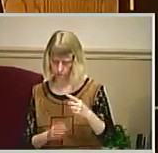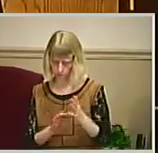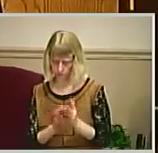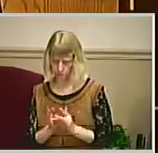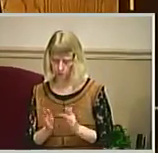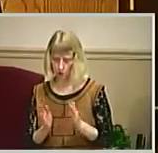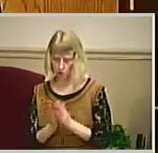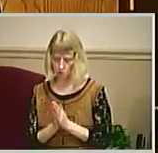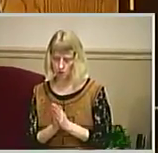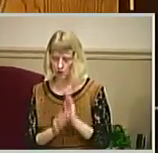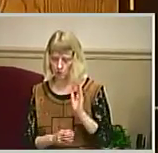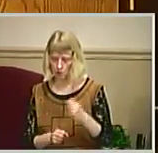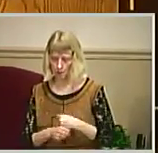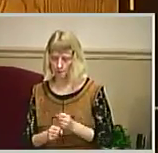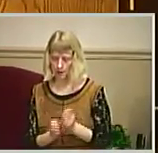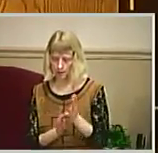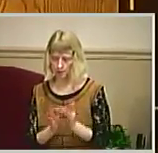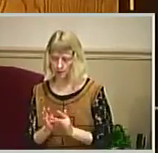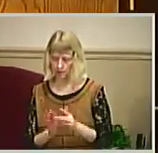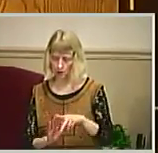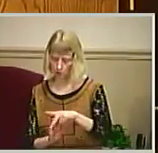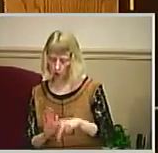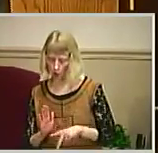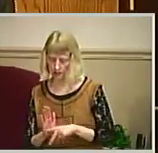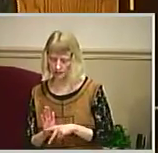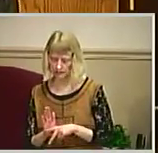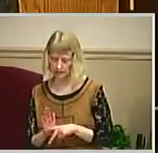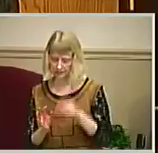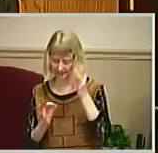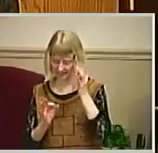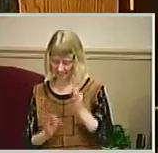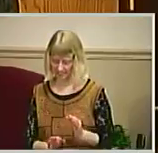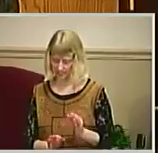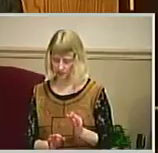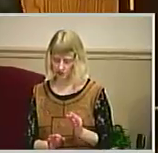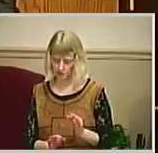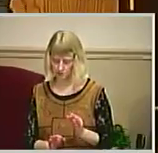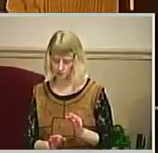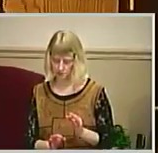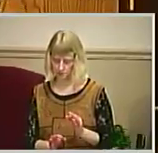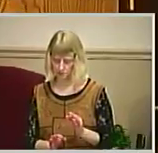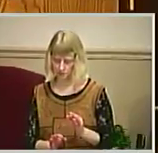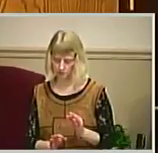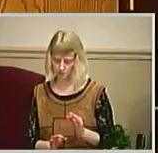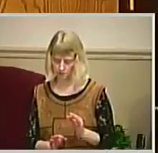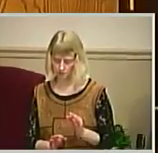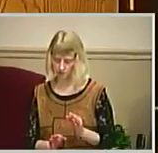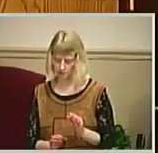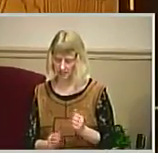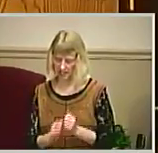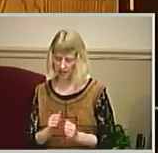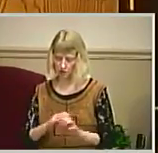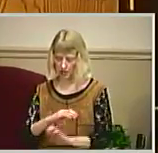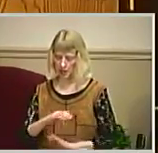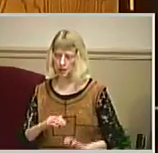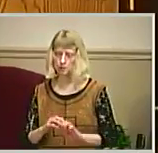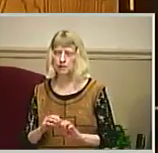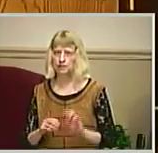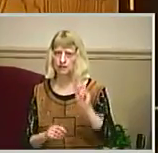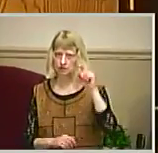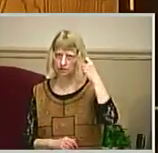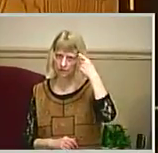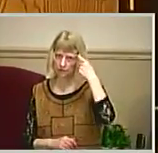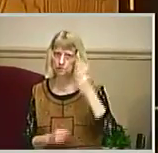us pray that they will make biblical policies and decisions in every element of their governance.